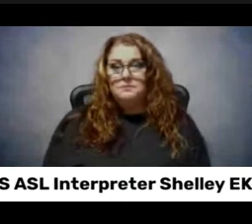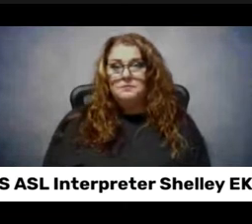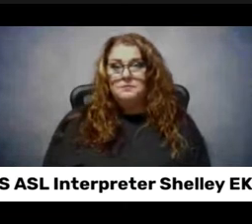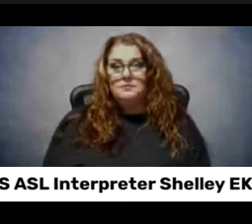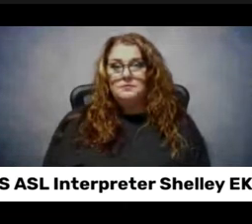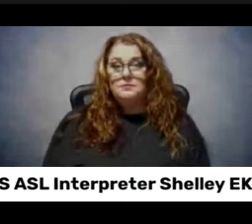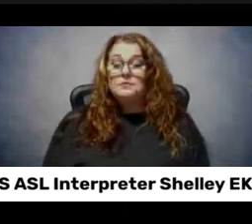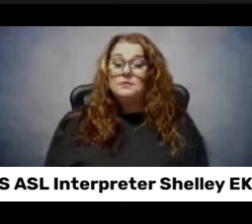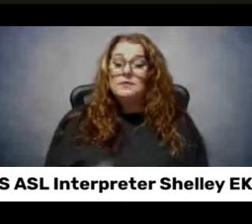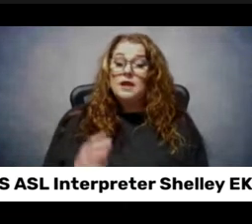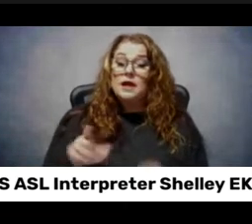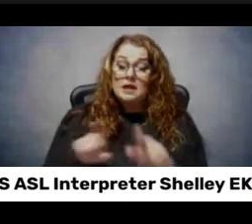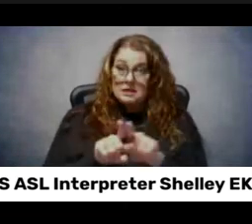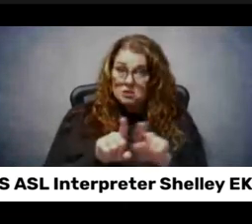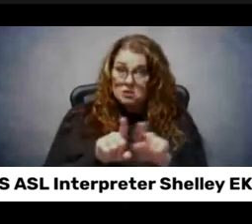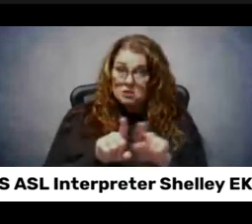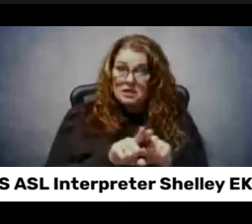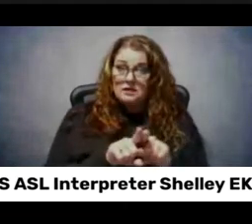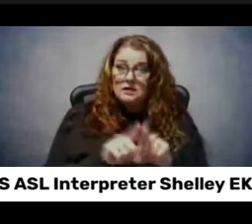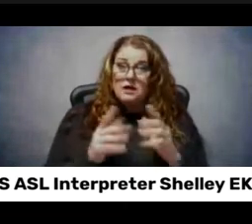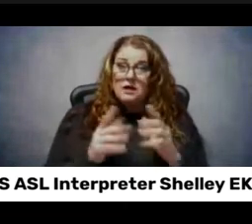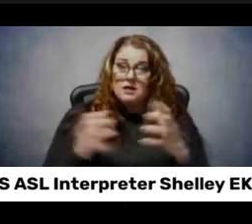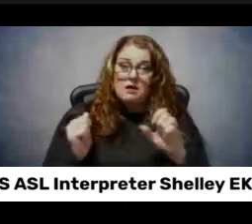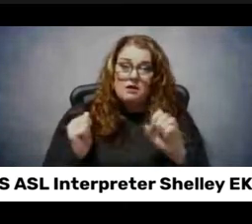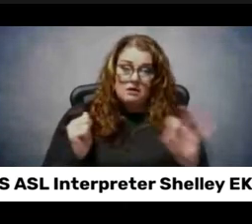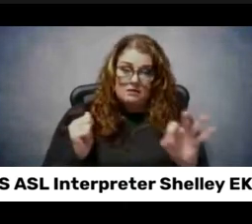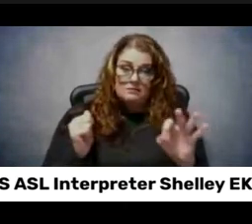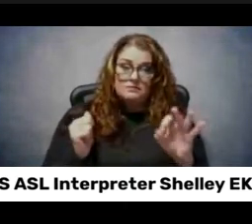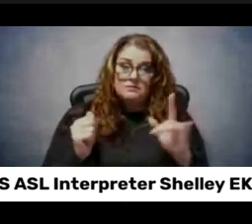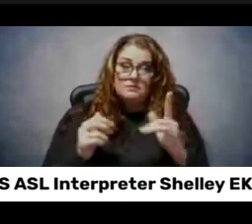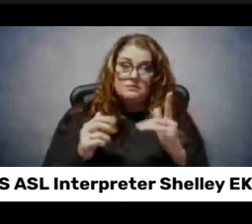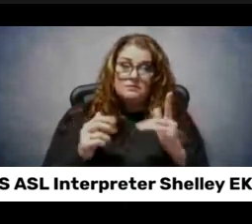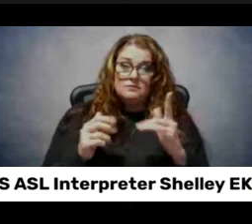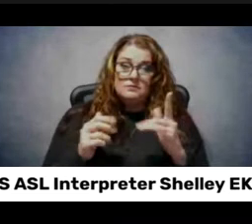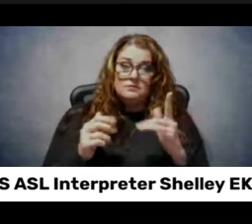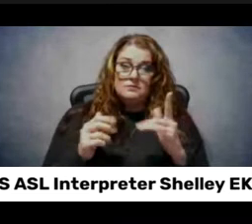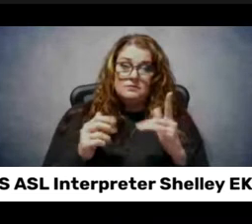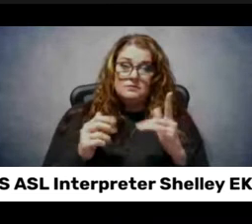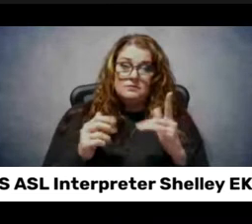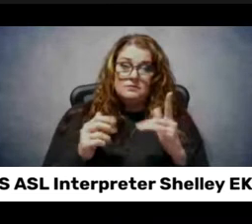In addition, a lot of mutual aid around sort of